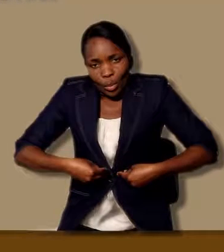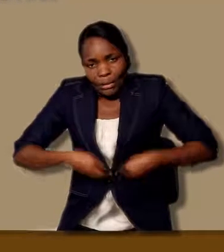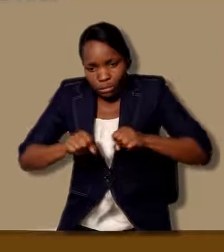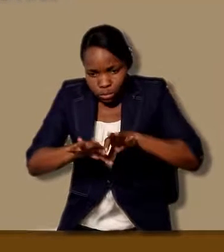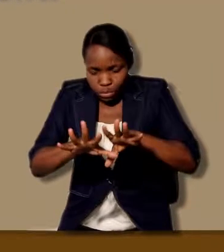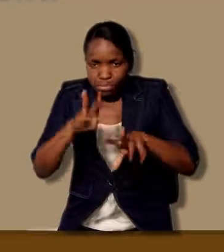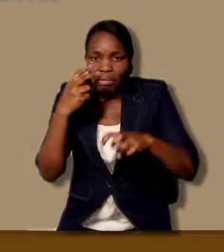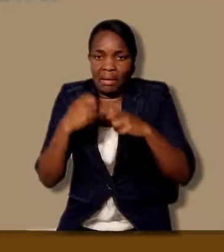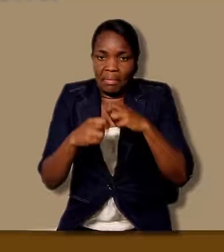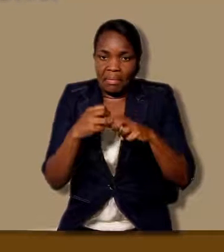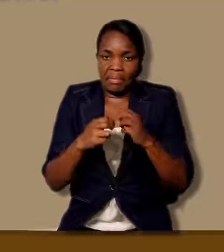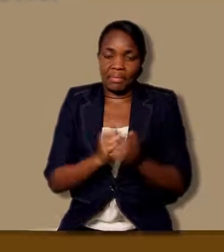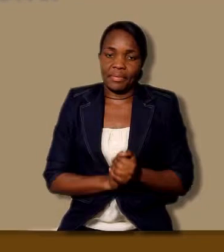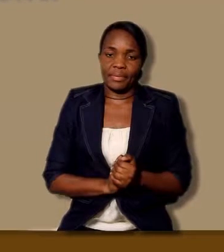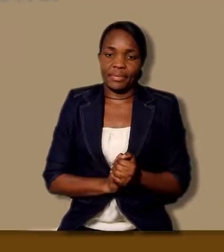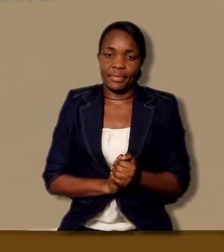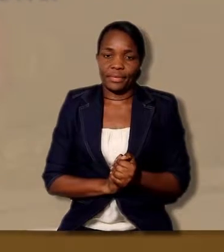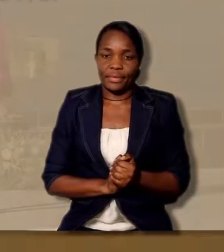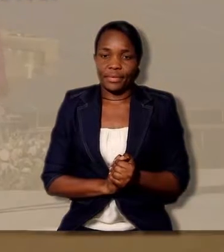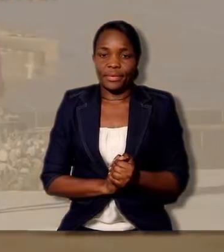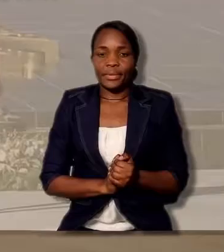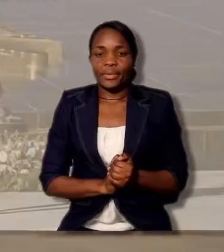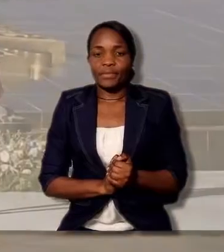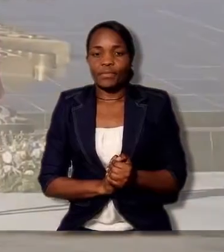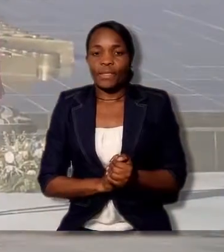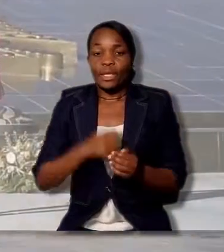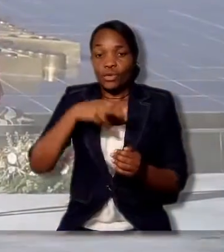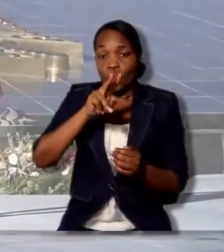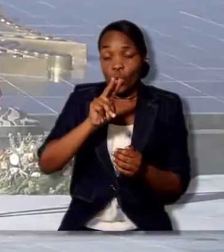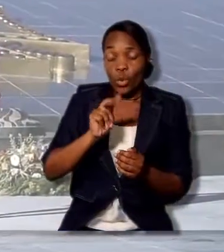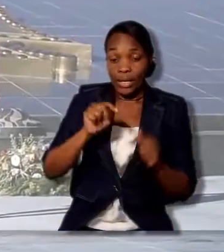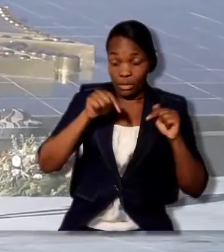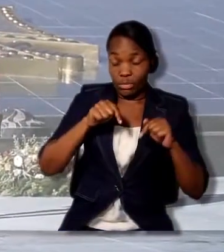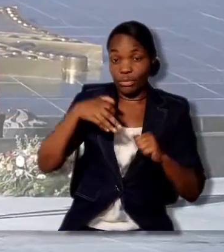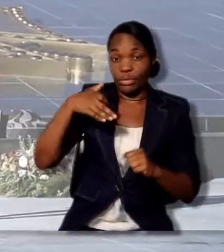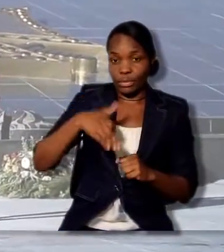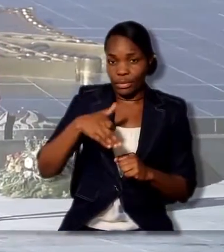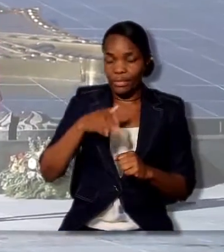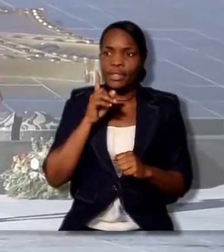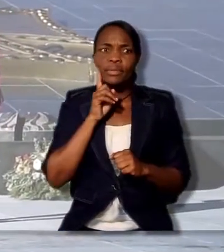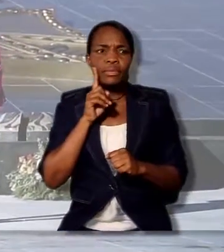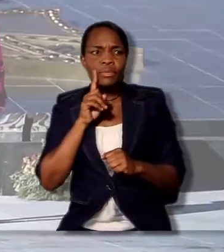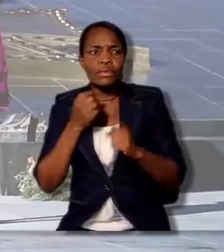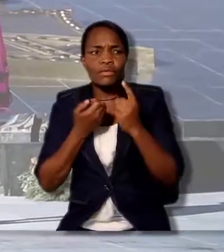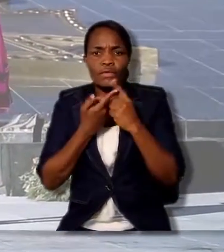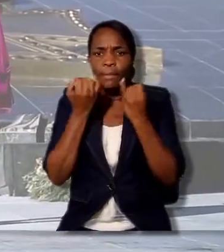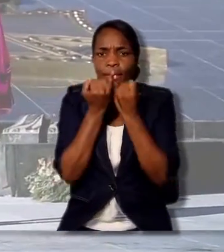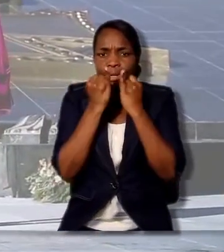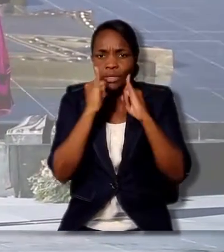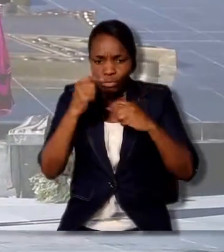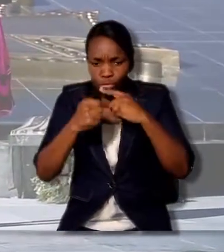natural disasters, and armed conflict. The UN's presence in Namibia in overseeing the independence process